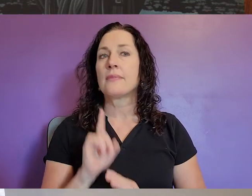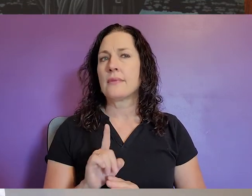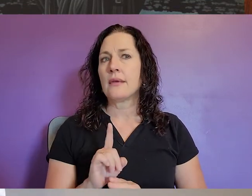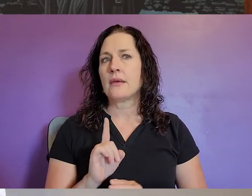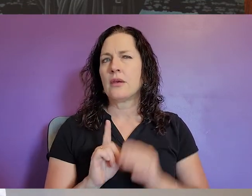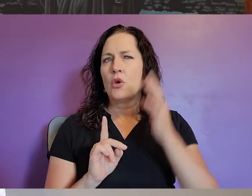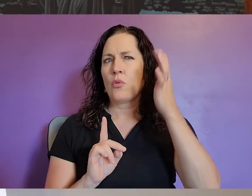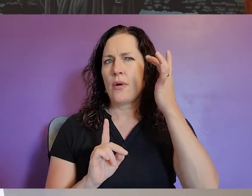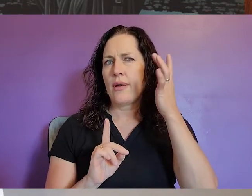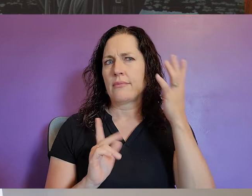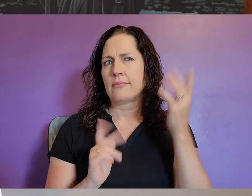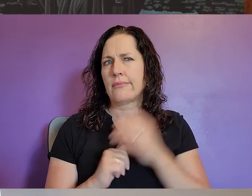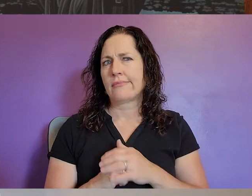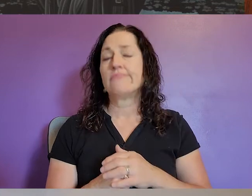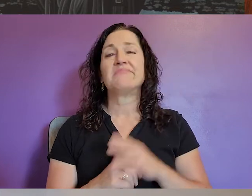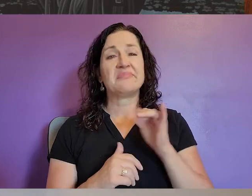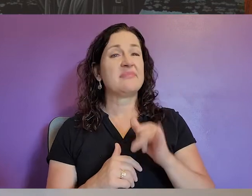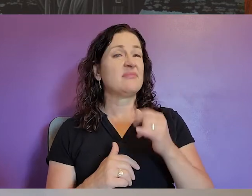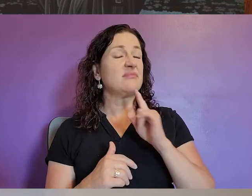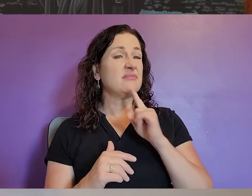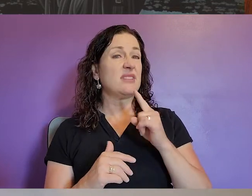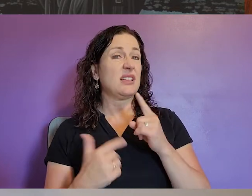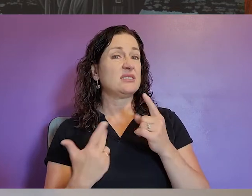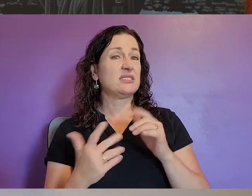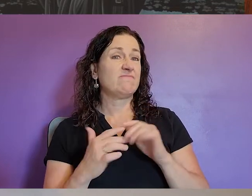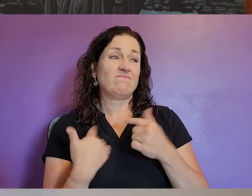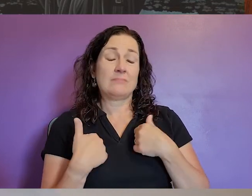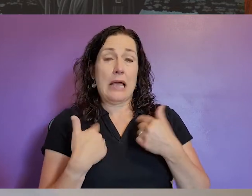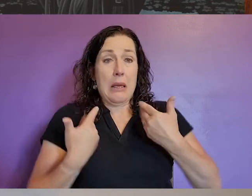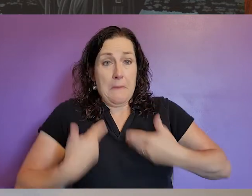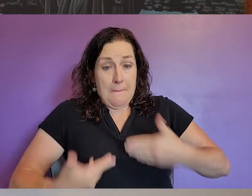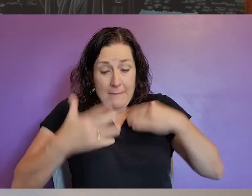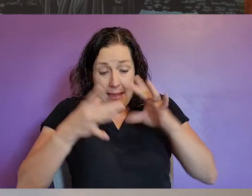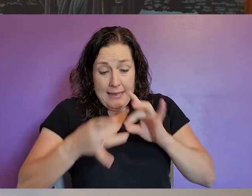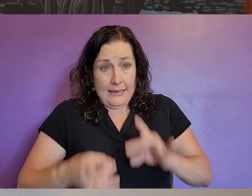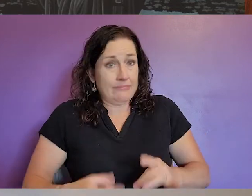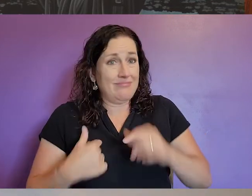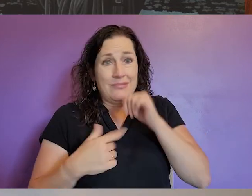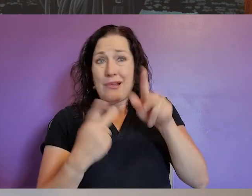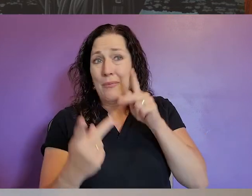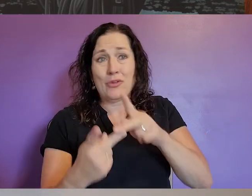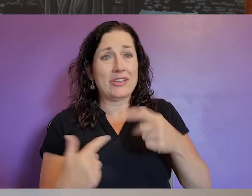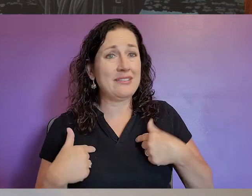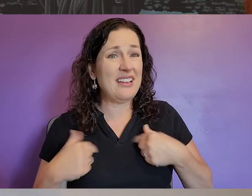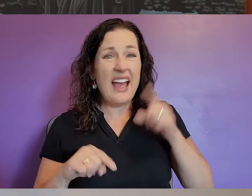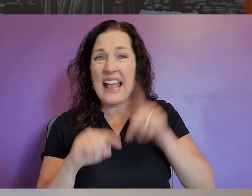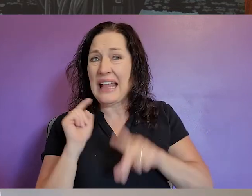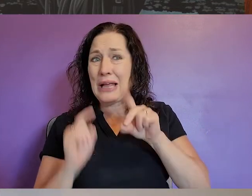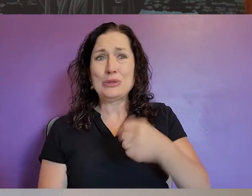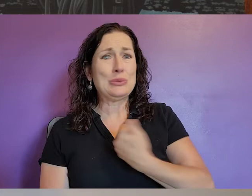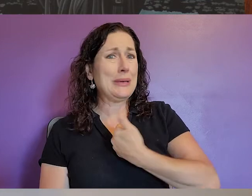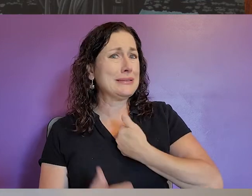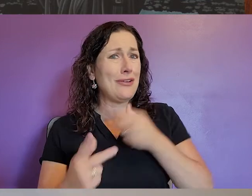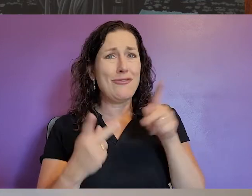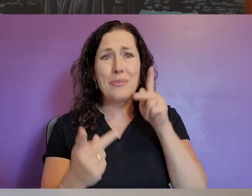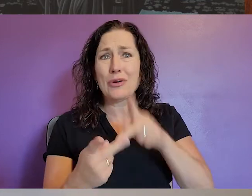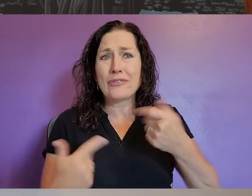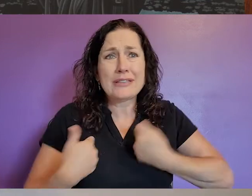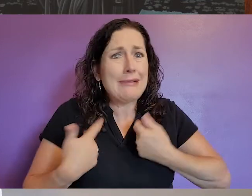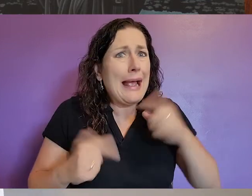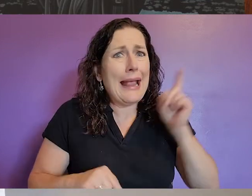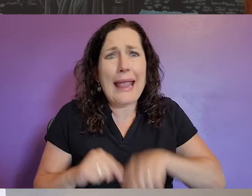Because what we say about ourselves is imperfect. We can't do it